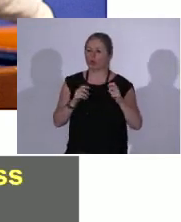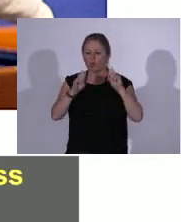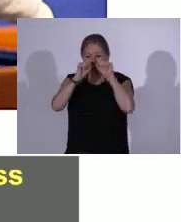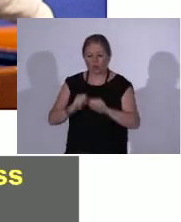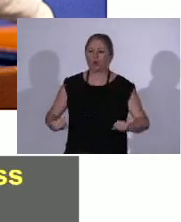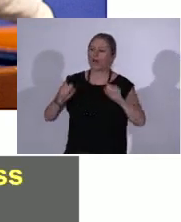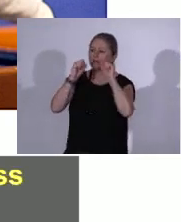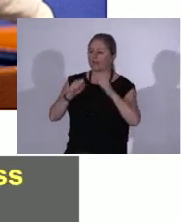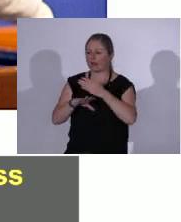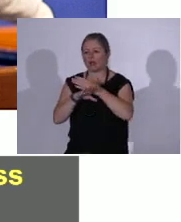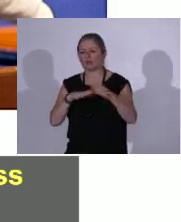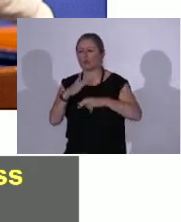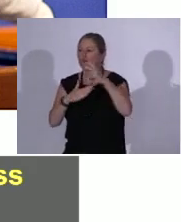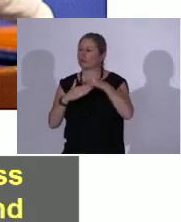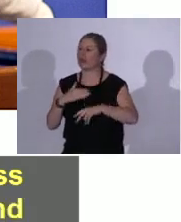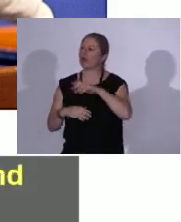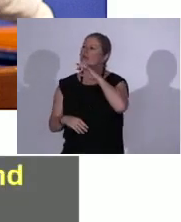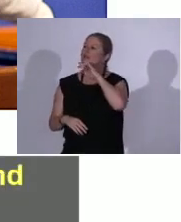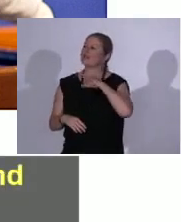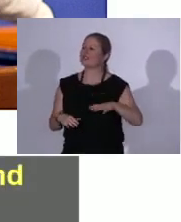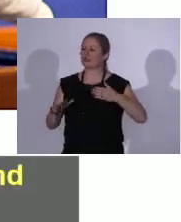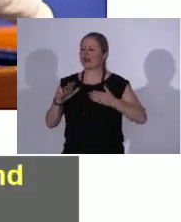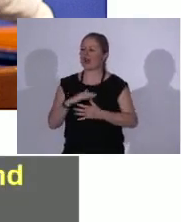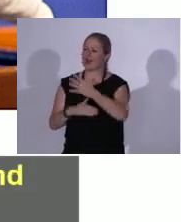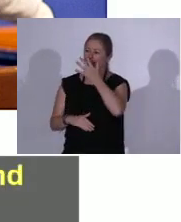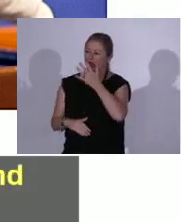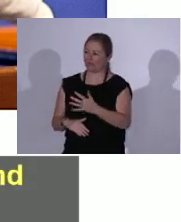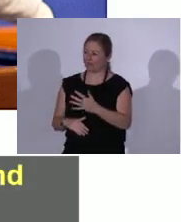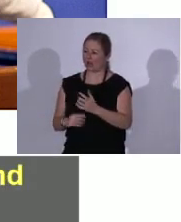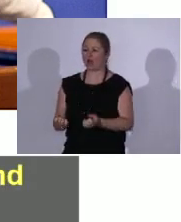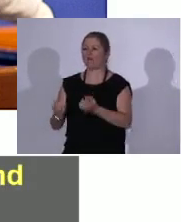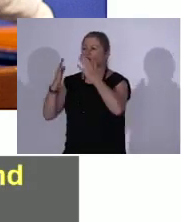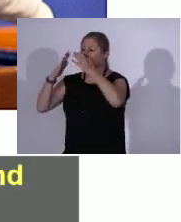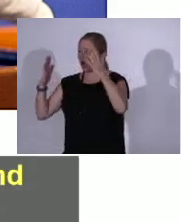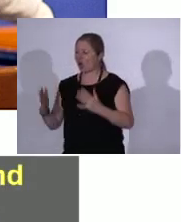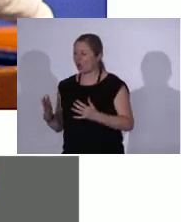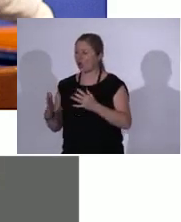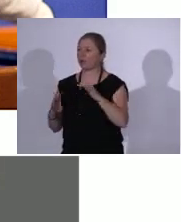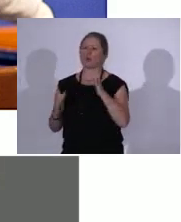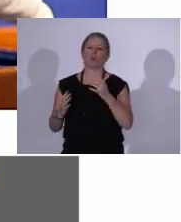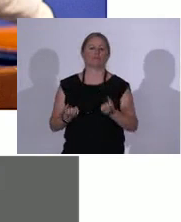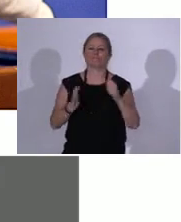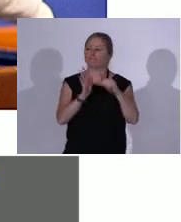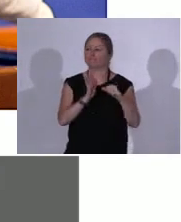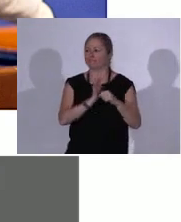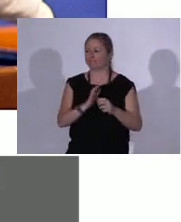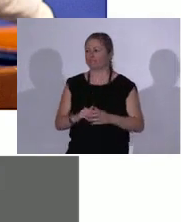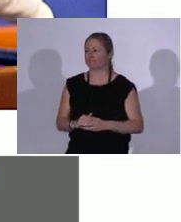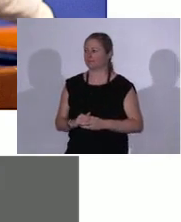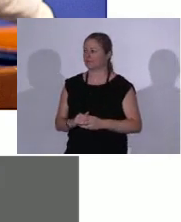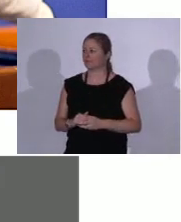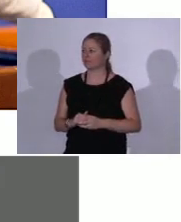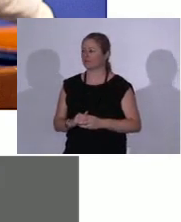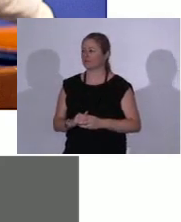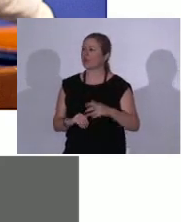programs for children under the age of 5 who are experiencing either homelessness or significant financial disadvantage. In terms of